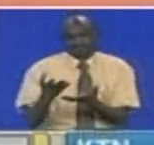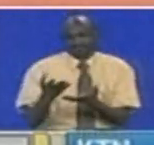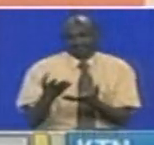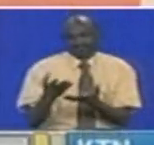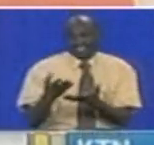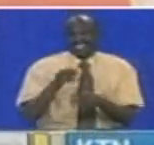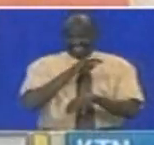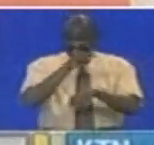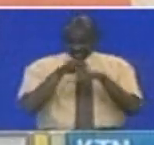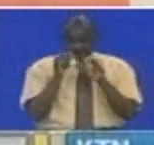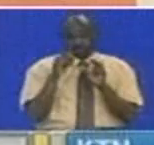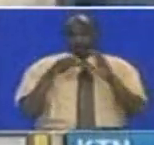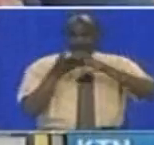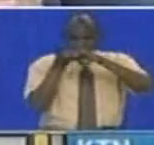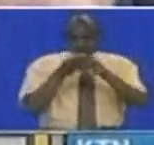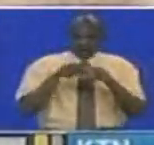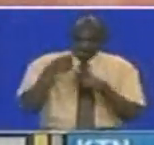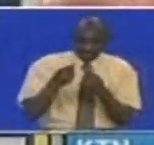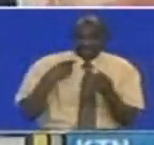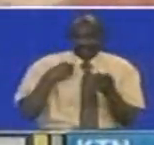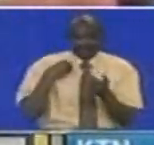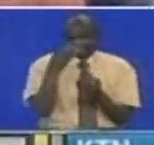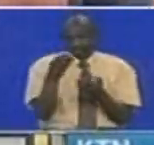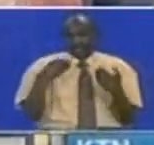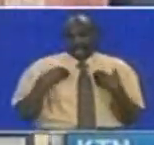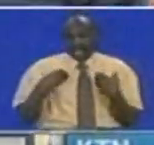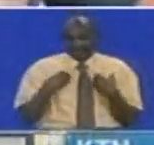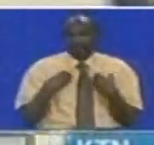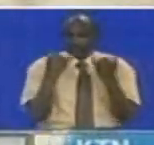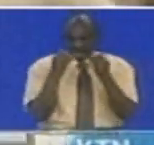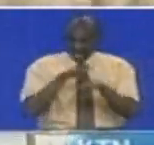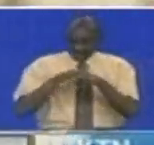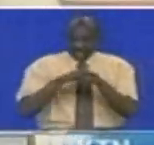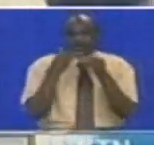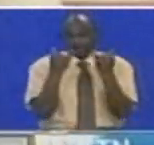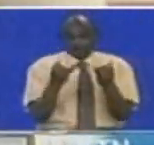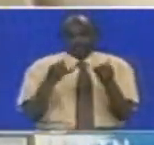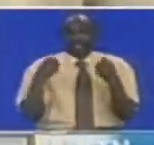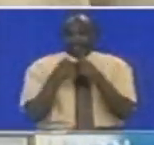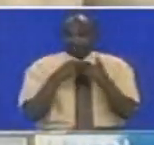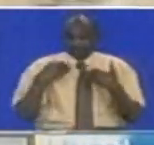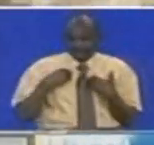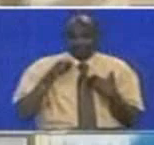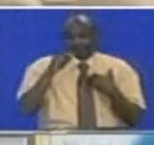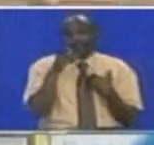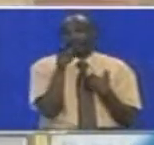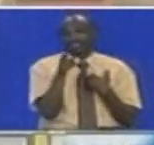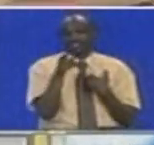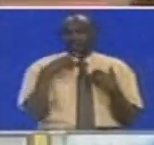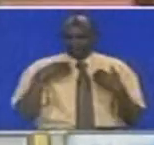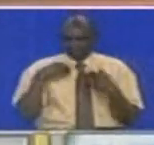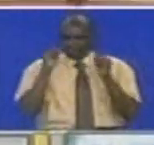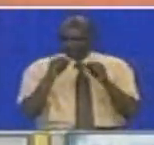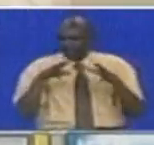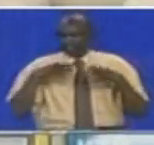The National Judo Coordinating Board is, however, keen on using the Africa Youth Games in Botswana to draw attention to the sport that is yet to be embraced